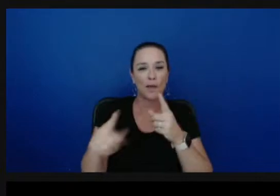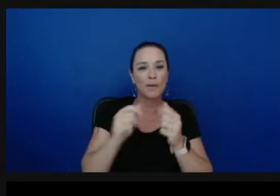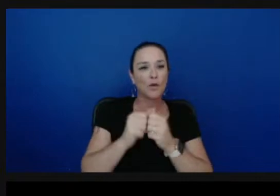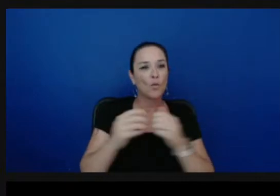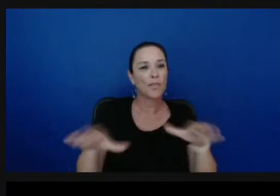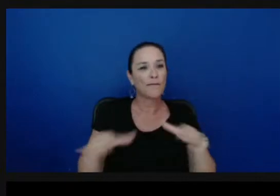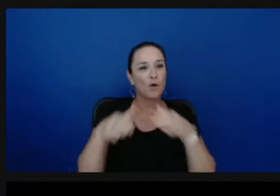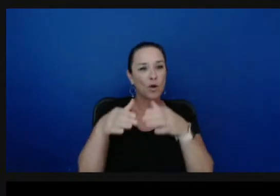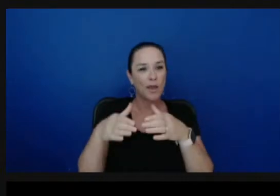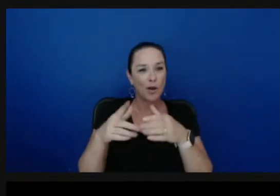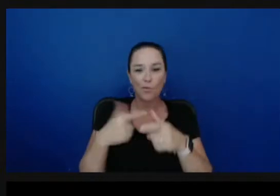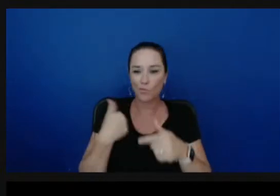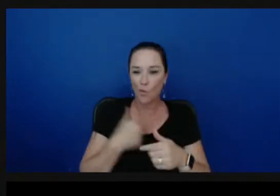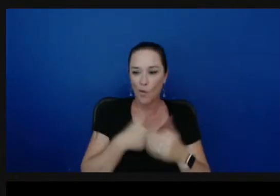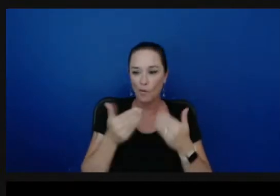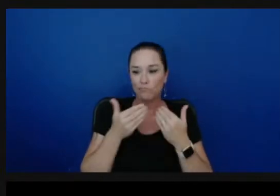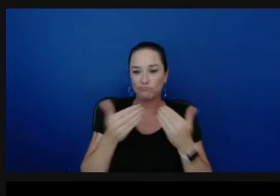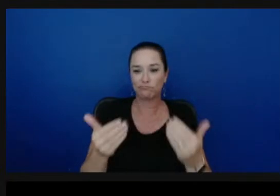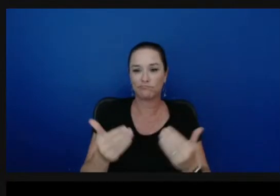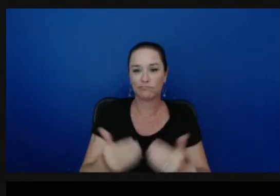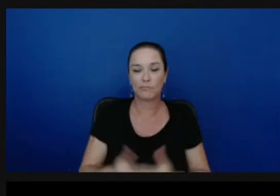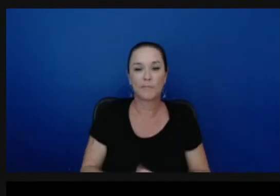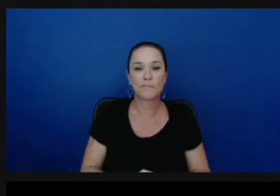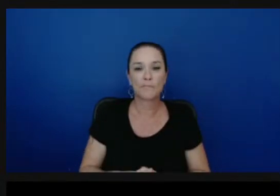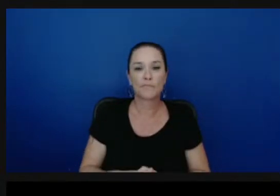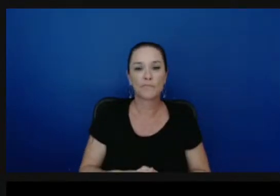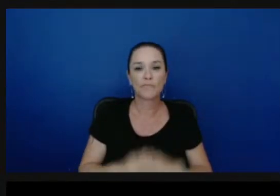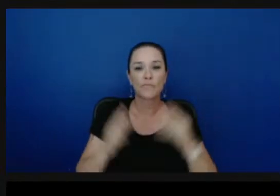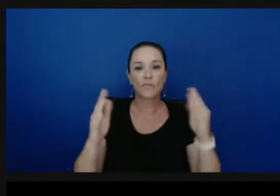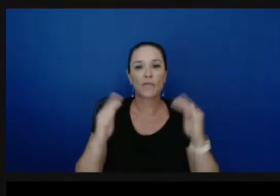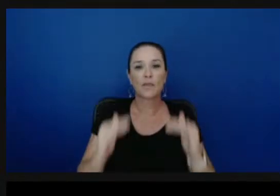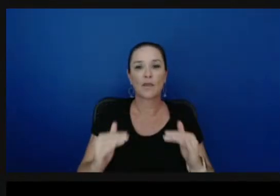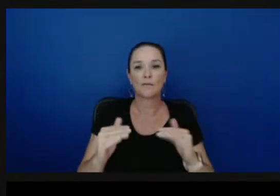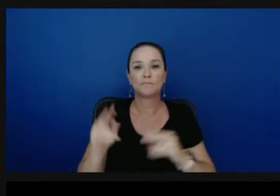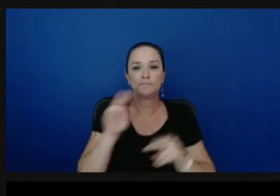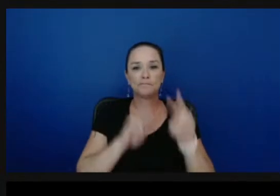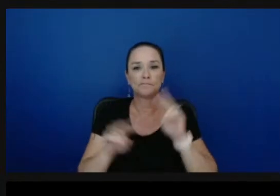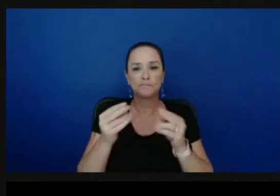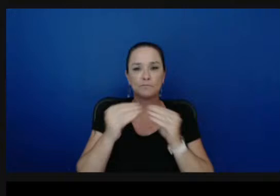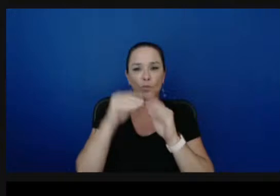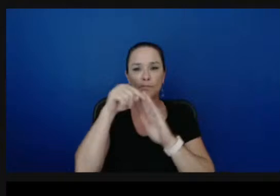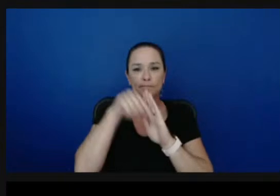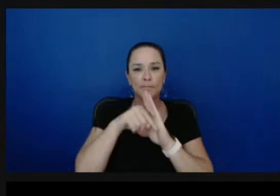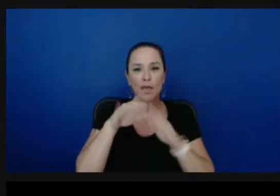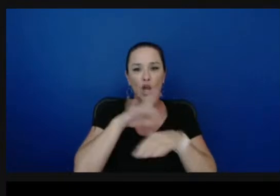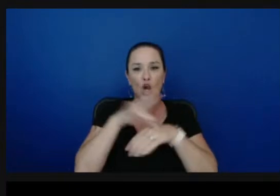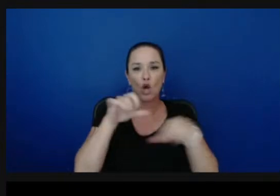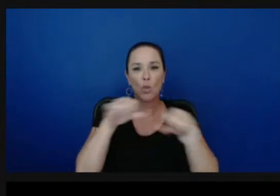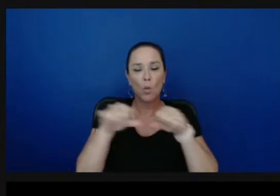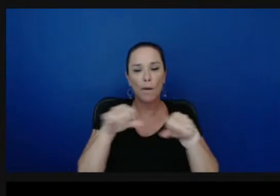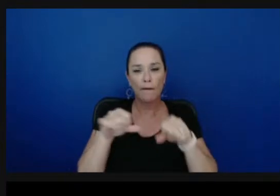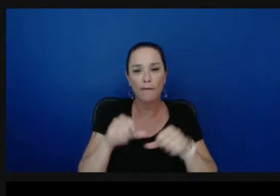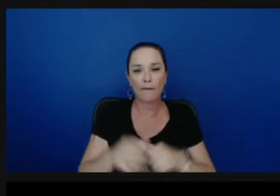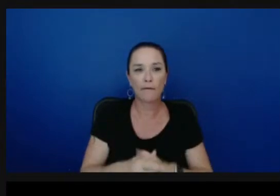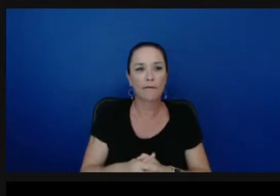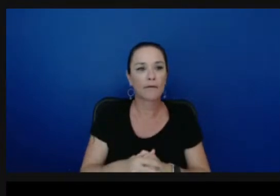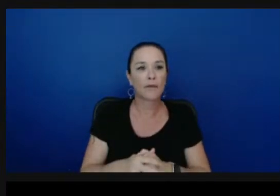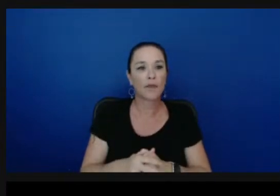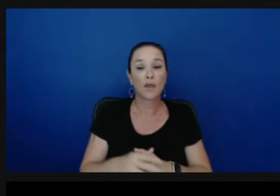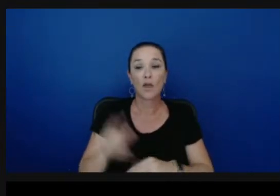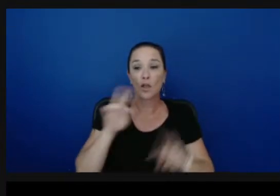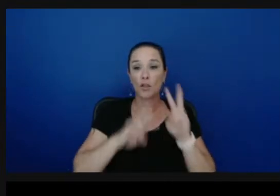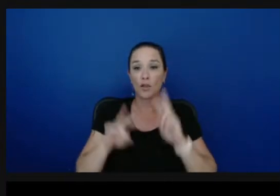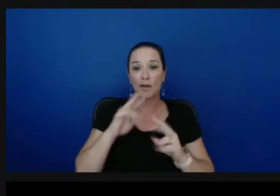we'll move on here. Next, we'll look at earthquakes. And first, looking at this last 2 weeks